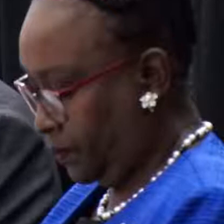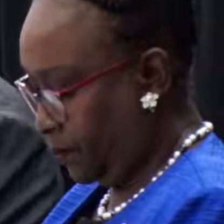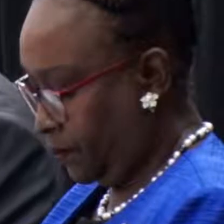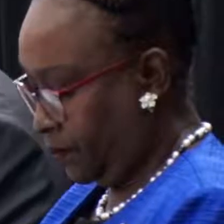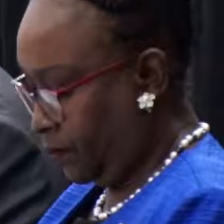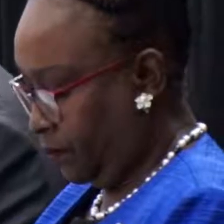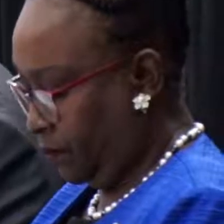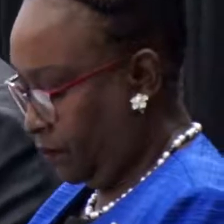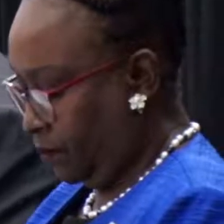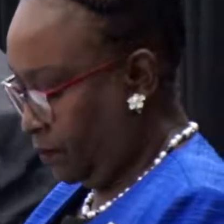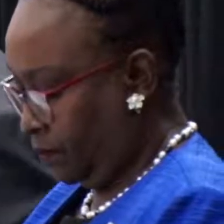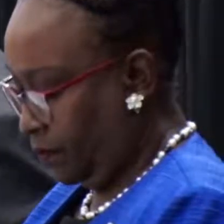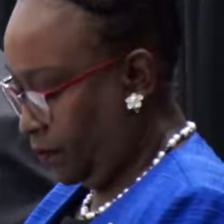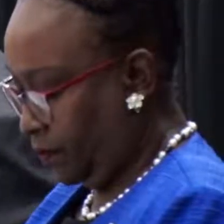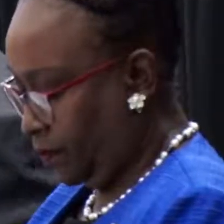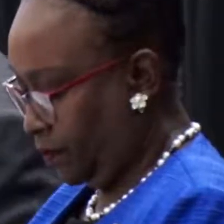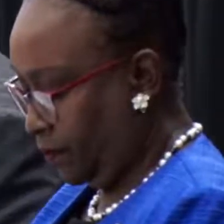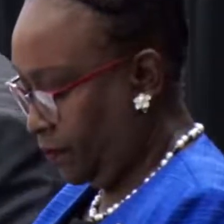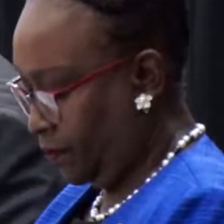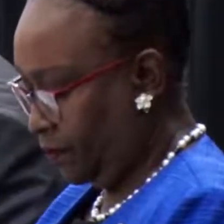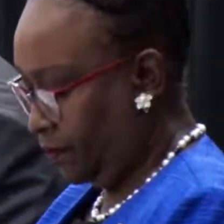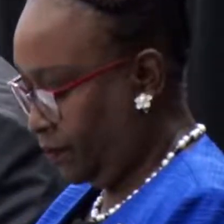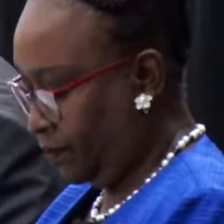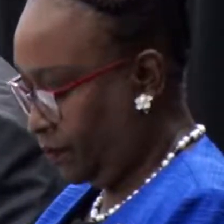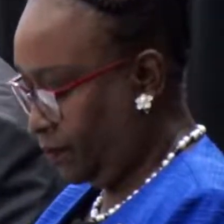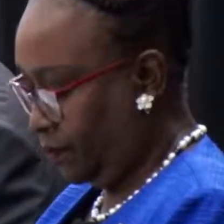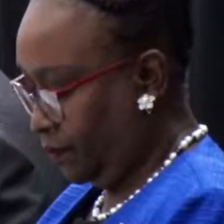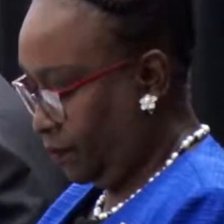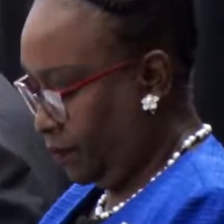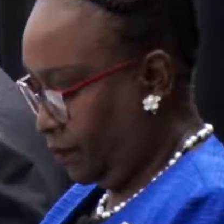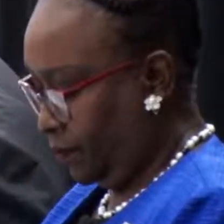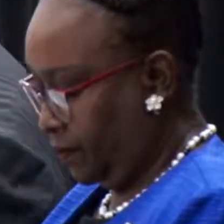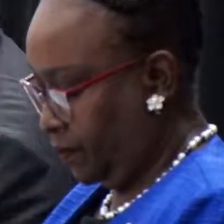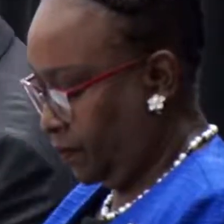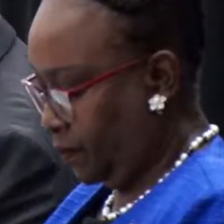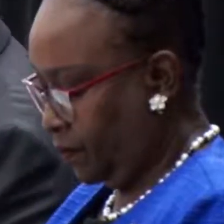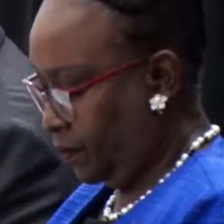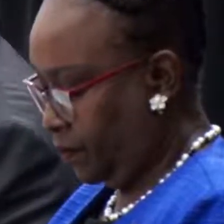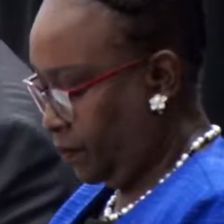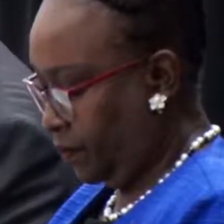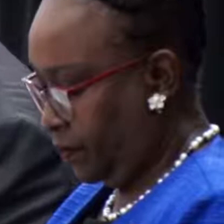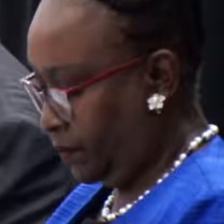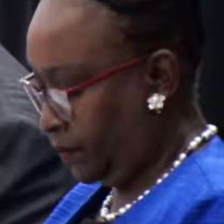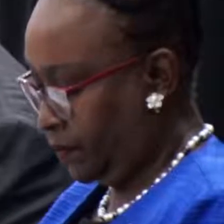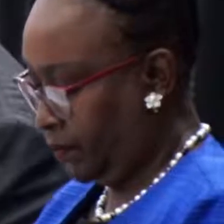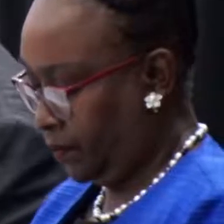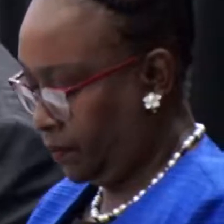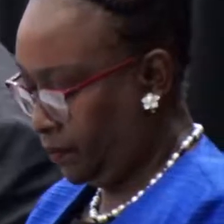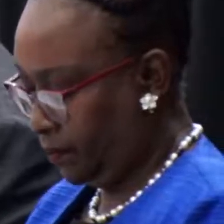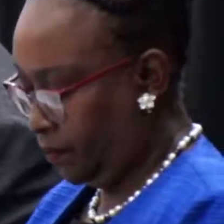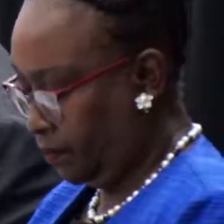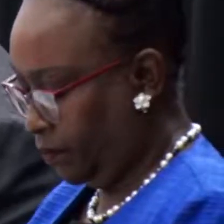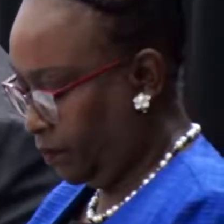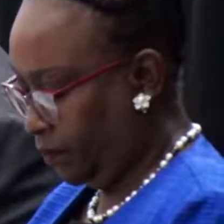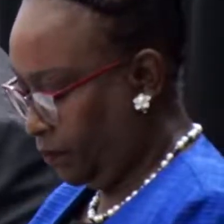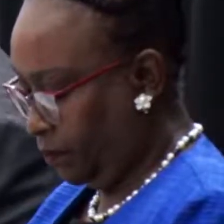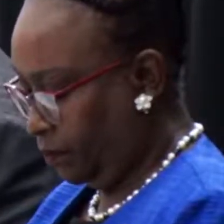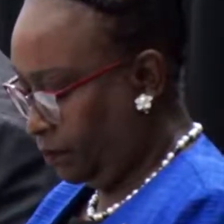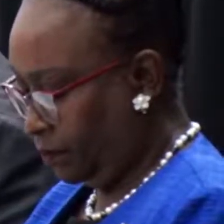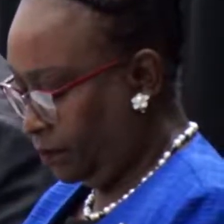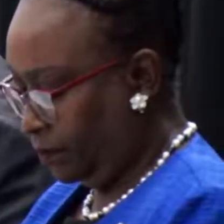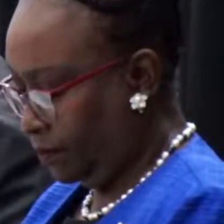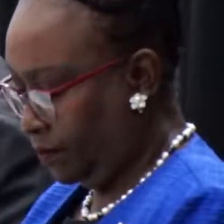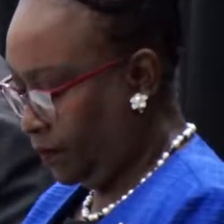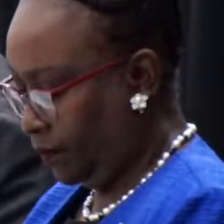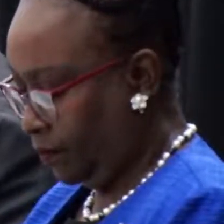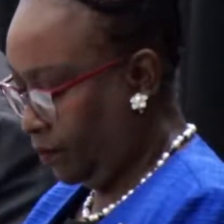We thank you today, our Heavenly Father, for your graciousness in strengthening, restoring, and inspiring us to do your will